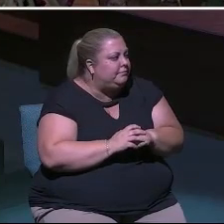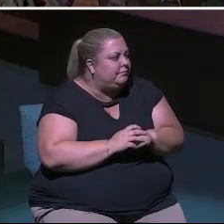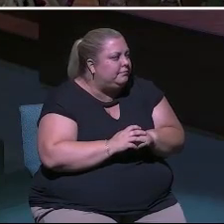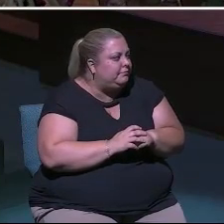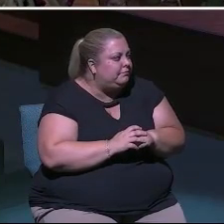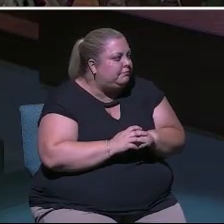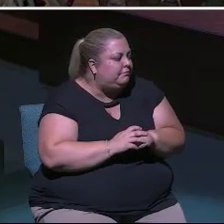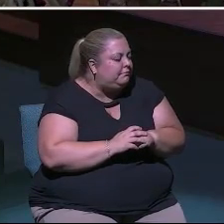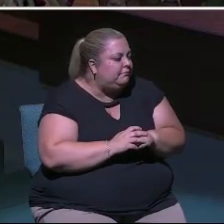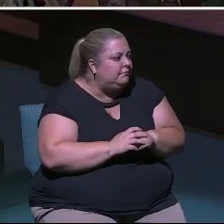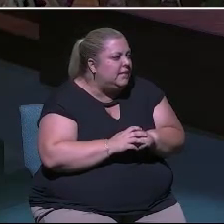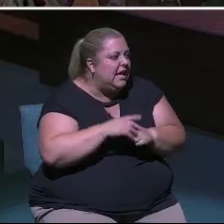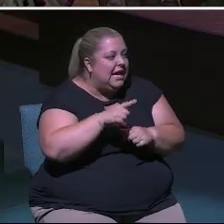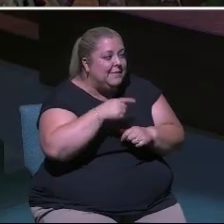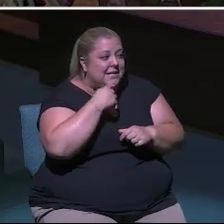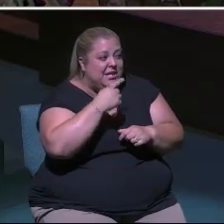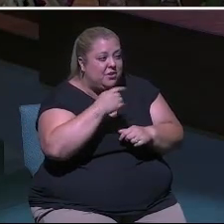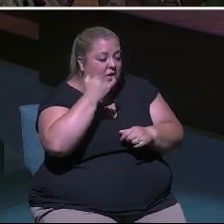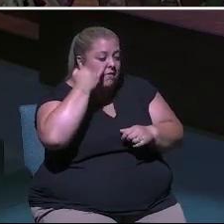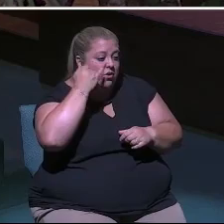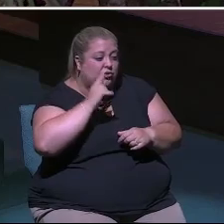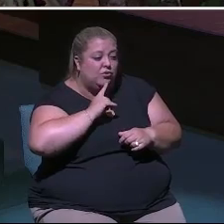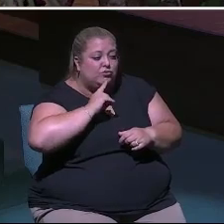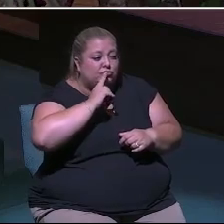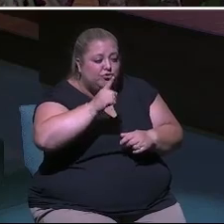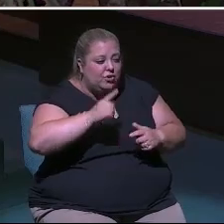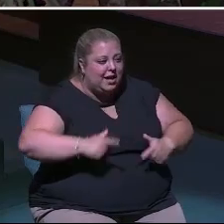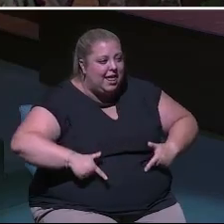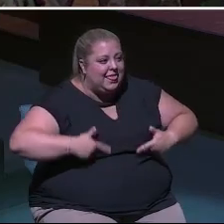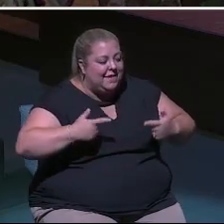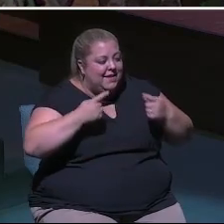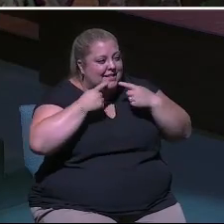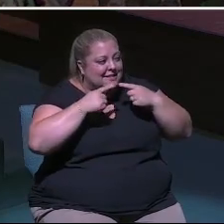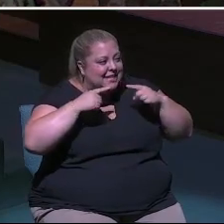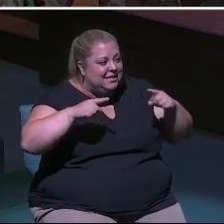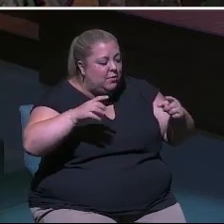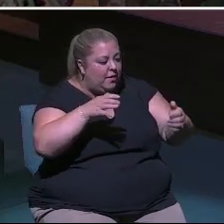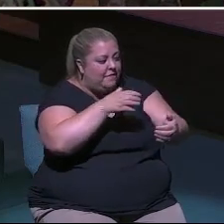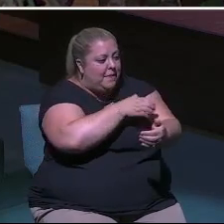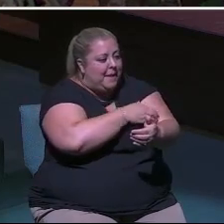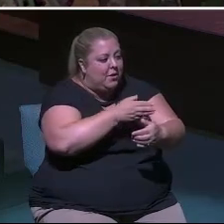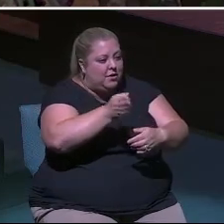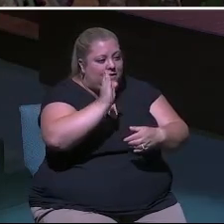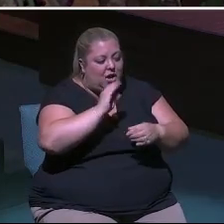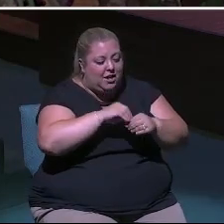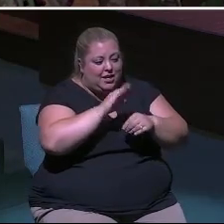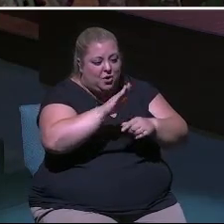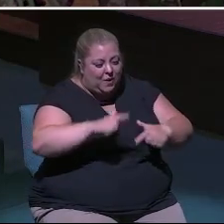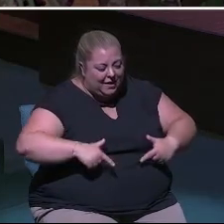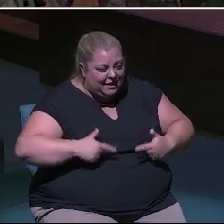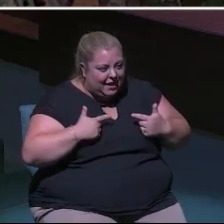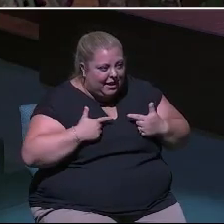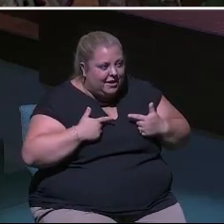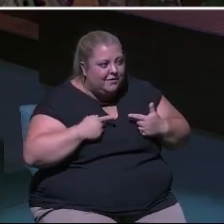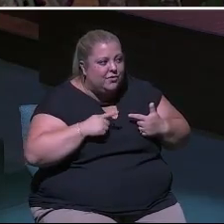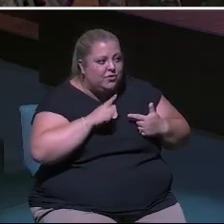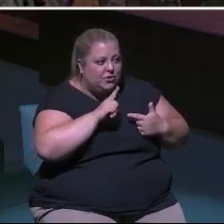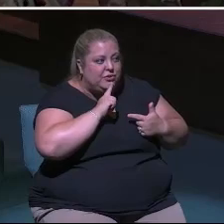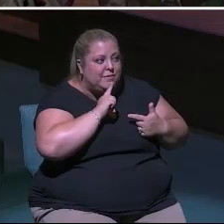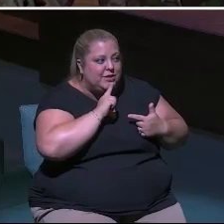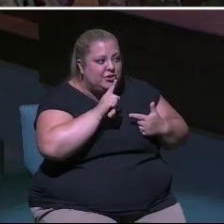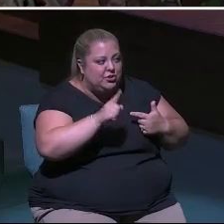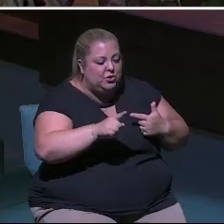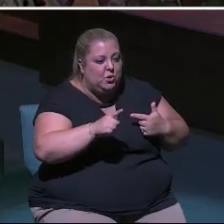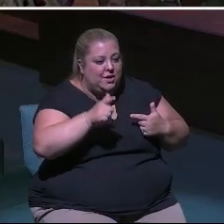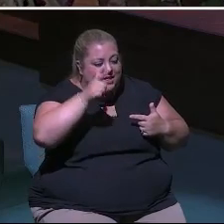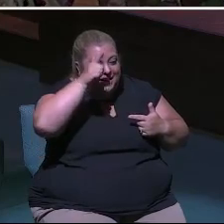telling you, if you are genuinely a living testimony of the power of God in your life, you can rest assured that the demons